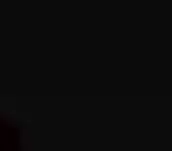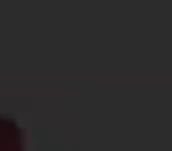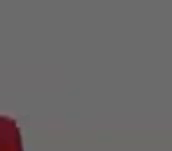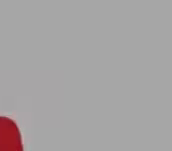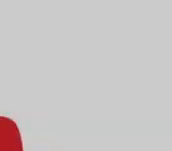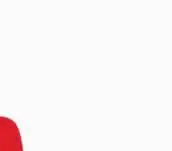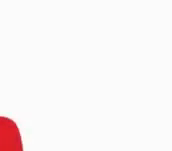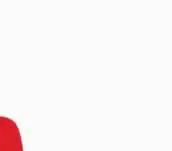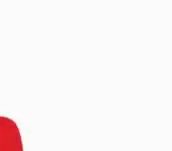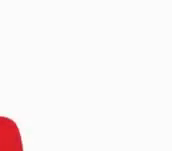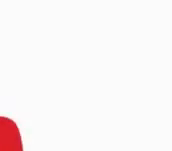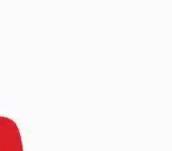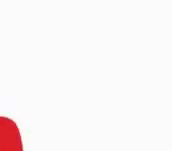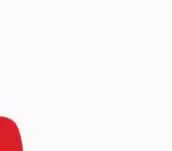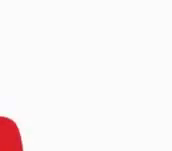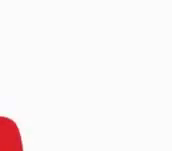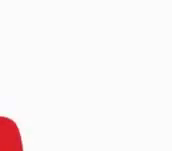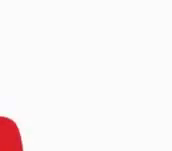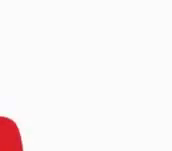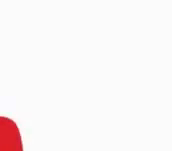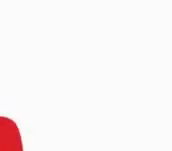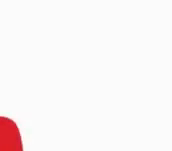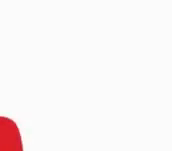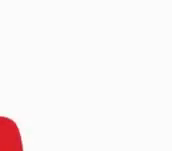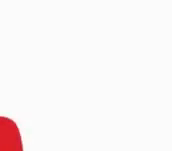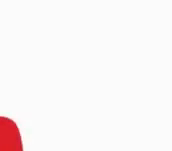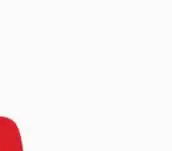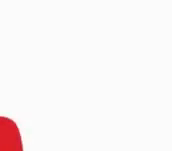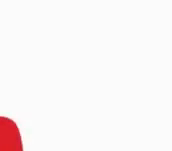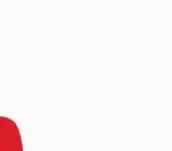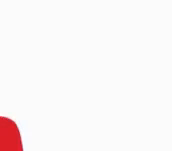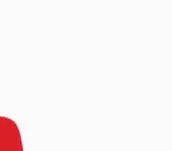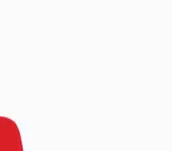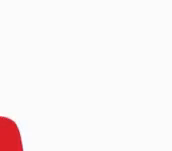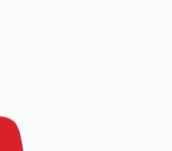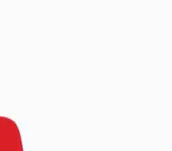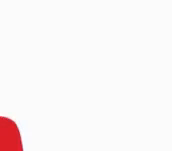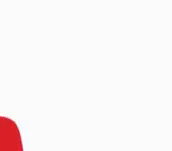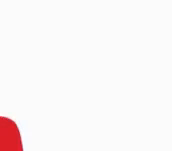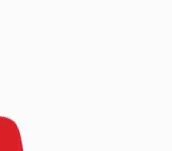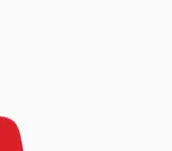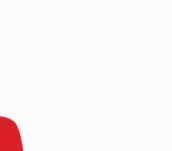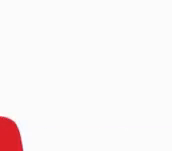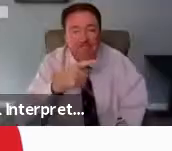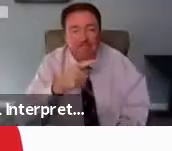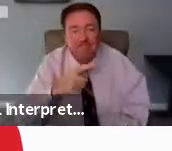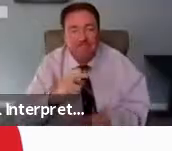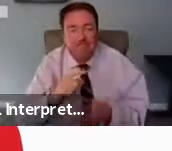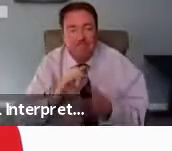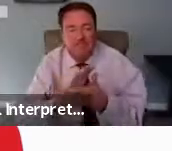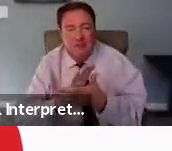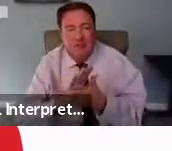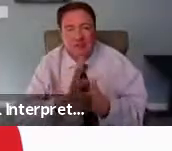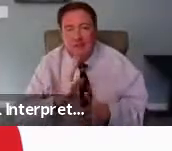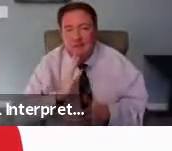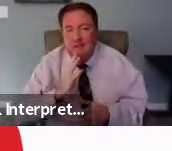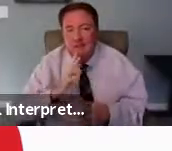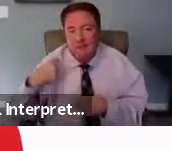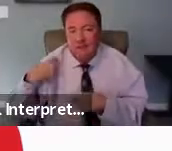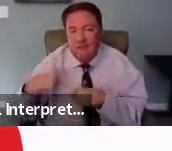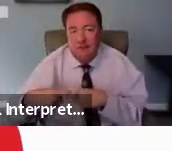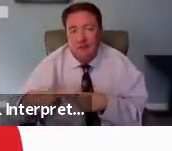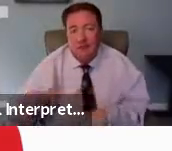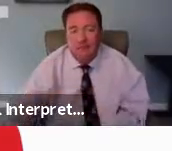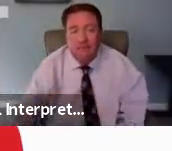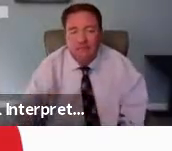Hi, my name is Carl Belloni Jr. and I'm the Vice President and Chief Advocacy Officer here AIDS United. Welcome to AIDS Watch.